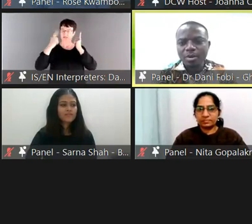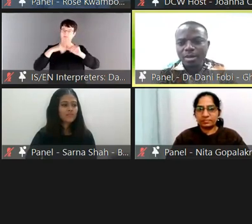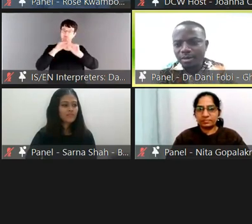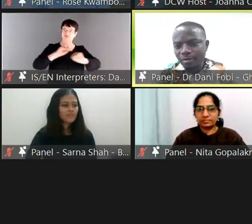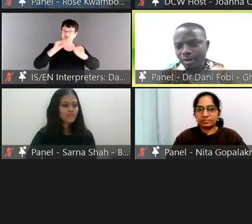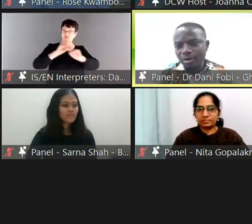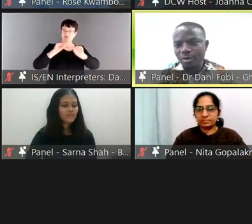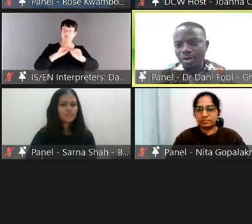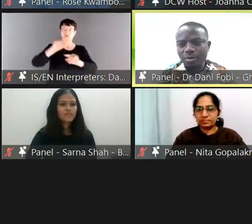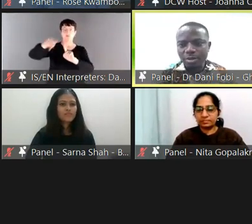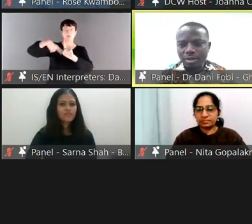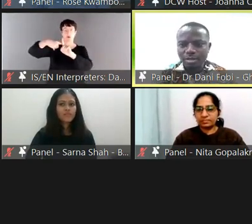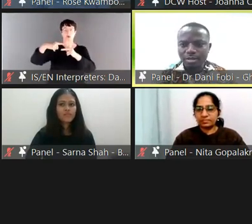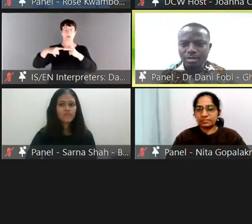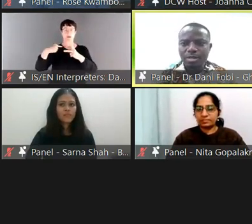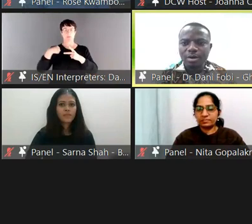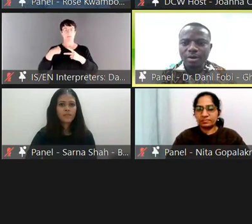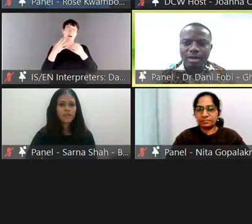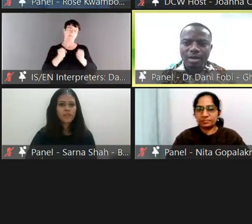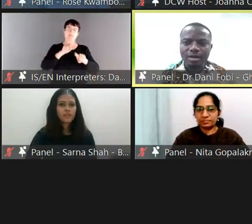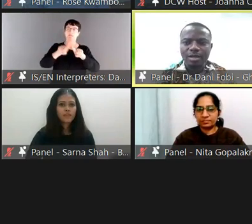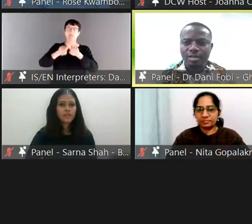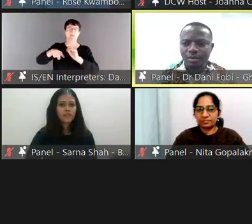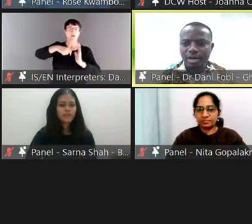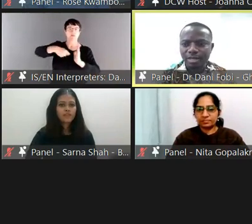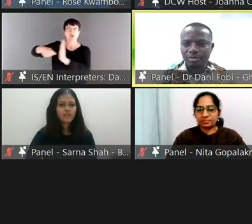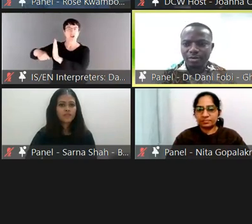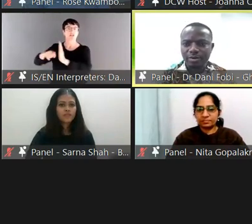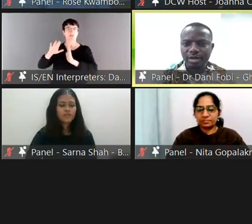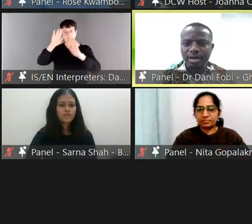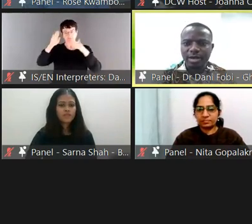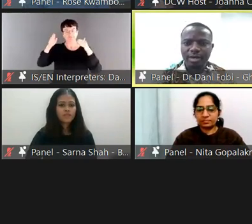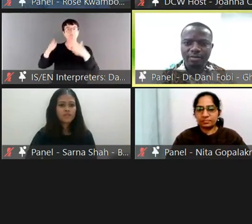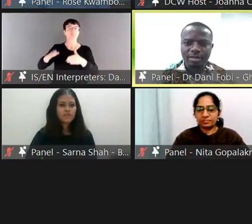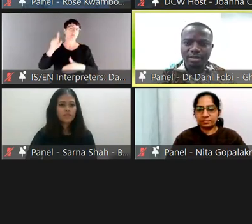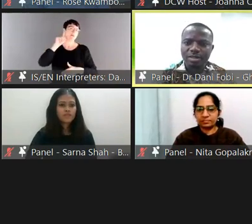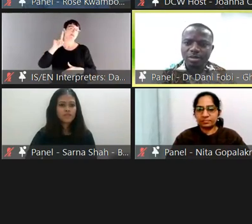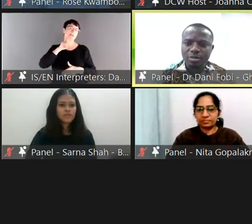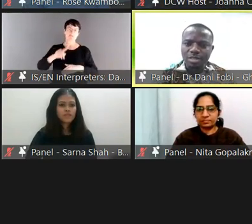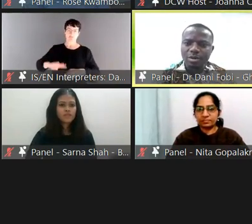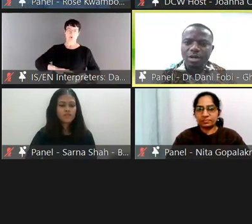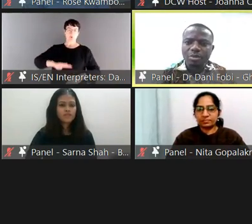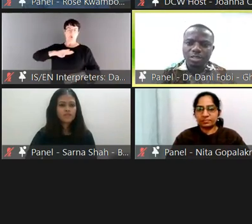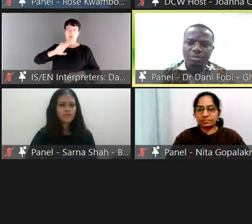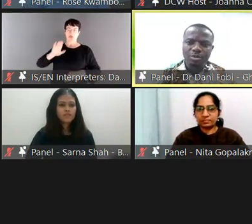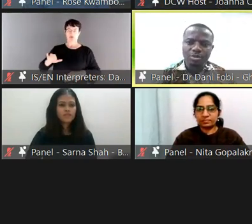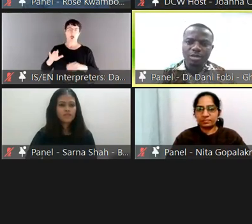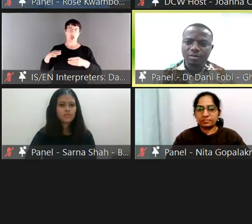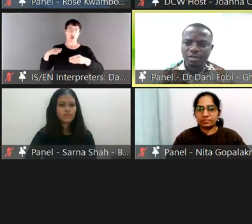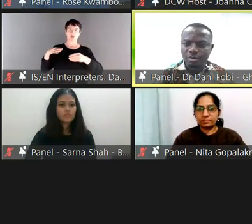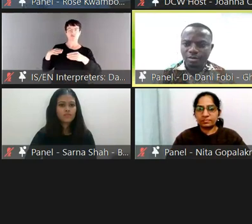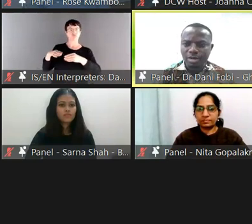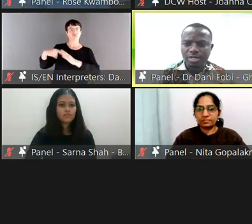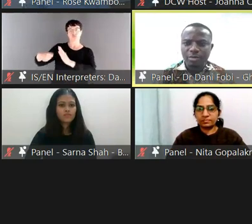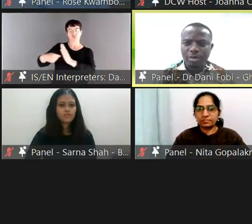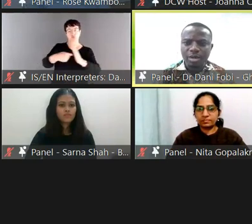the coordinator for an ongoing project on early education for young deaf children and their caregivers, which is a collaboration between the